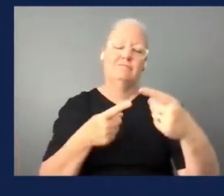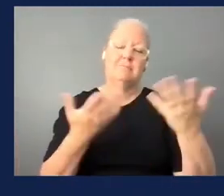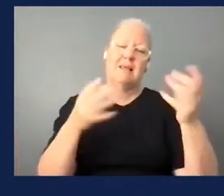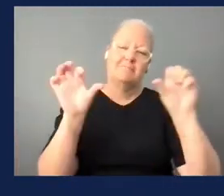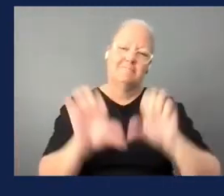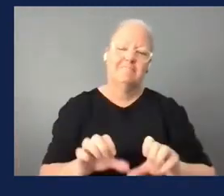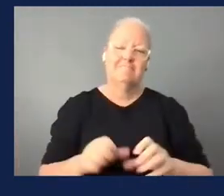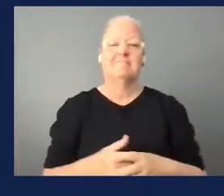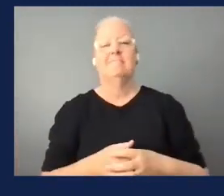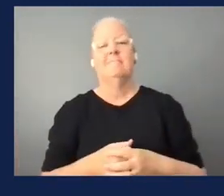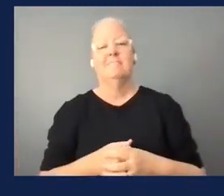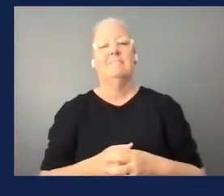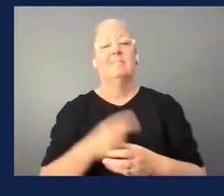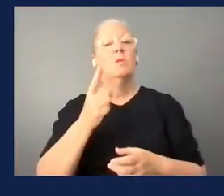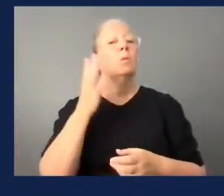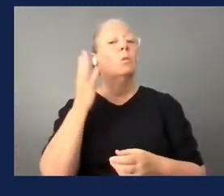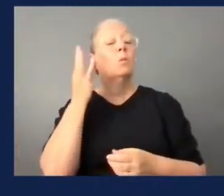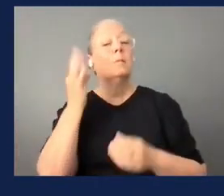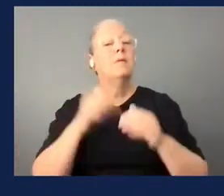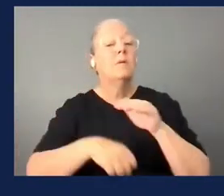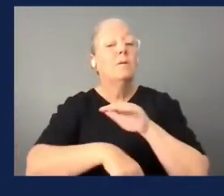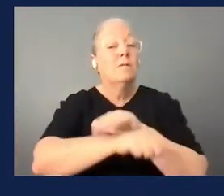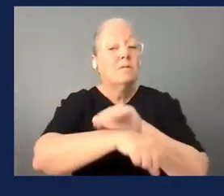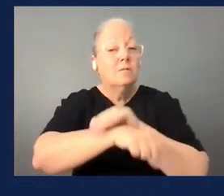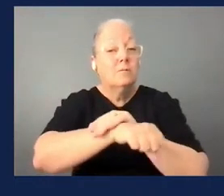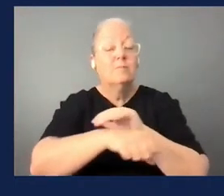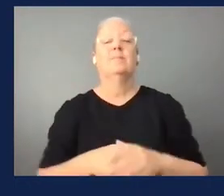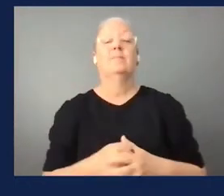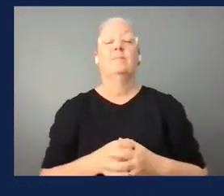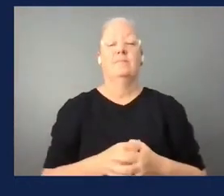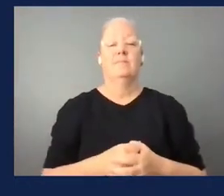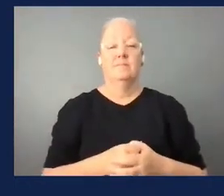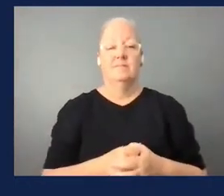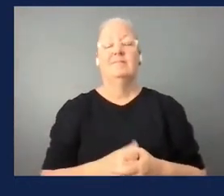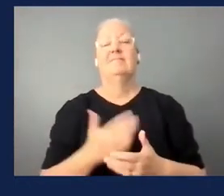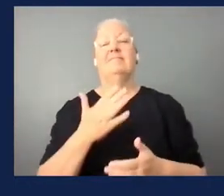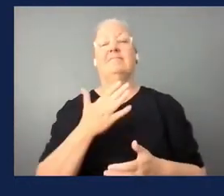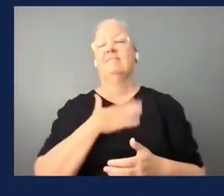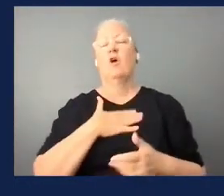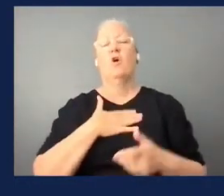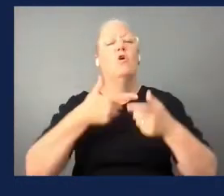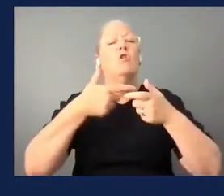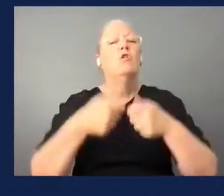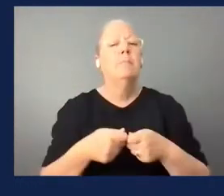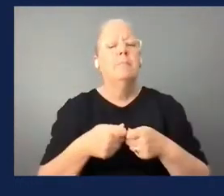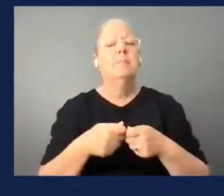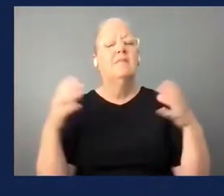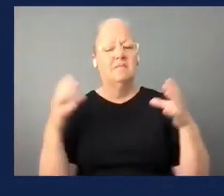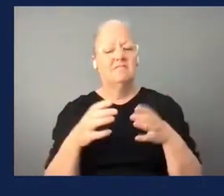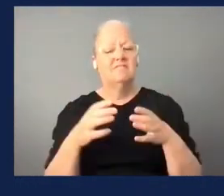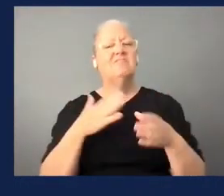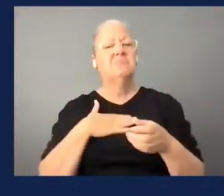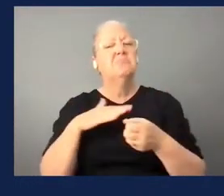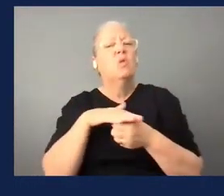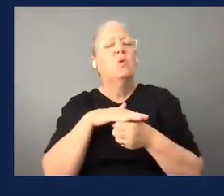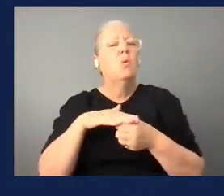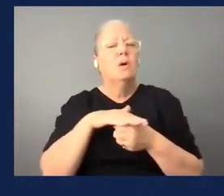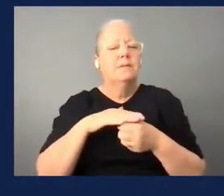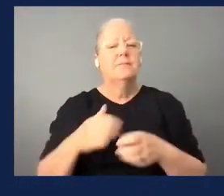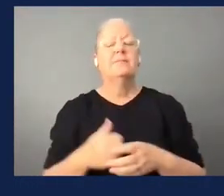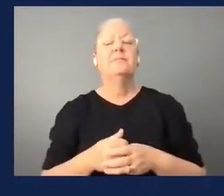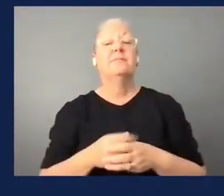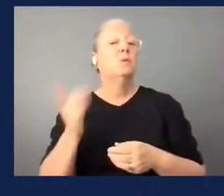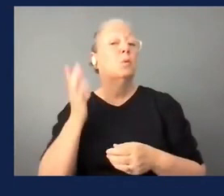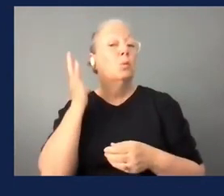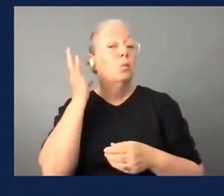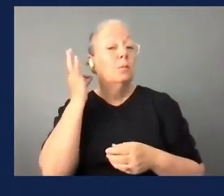Women's football, my own domestic club, my favorite domestic club, started in the women's Eredivisie this